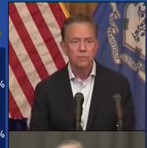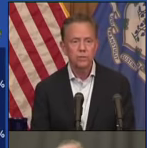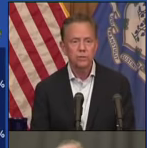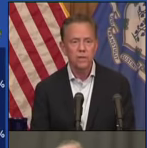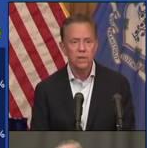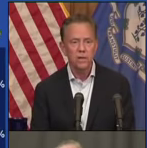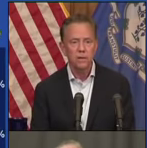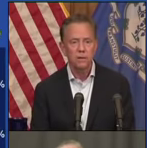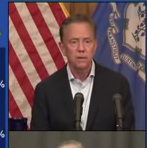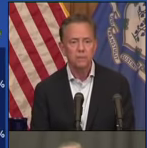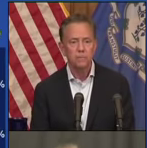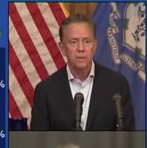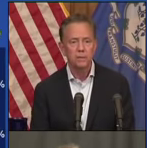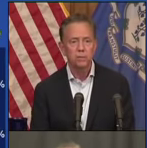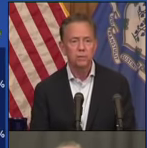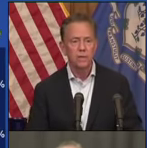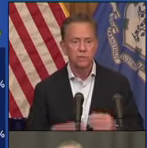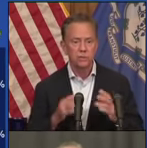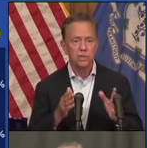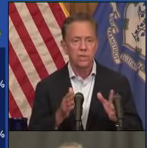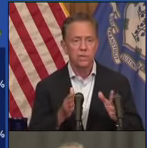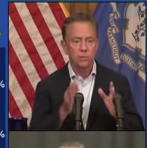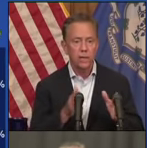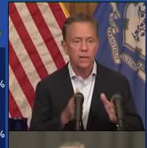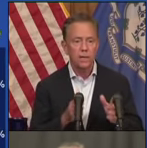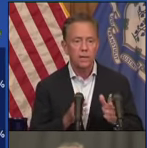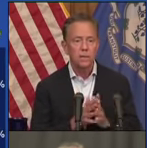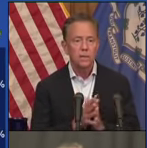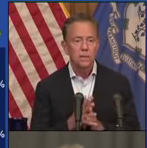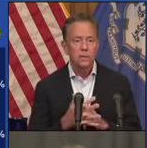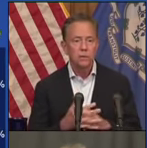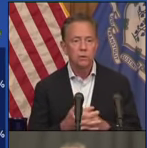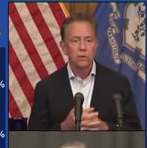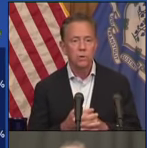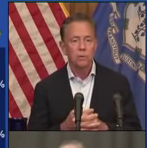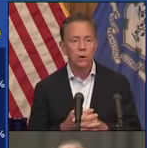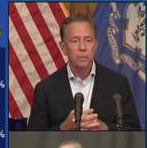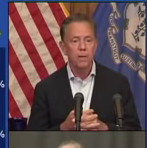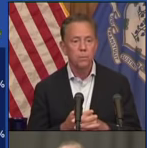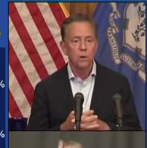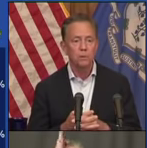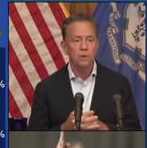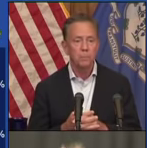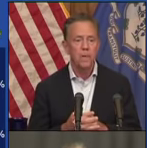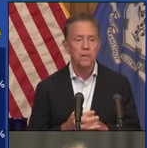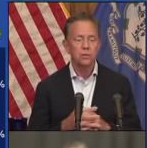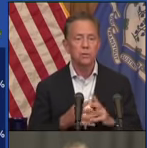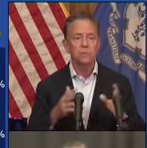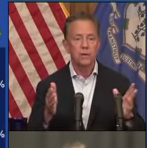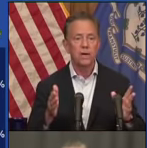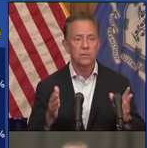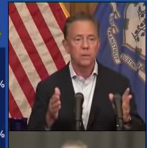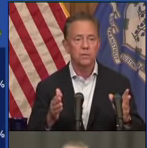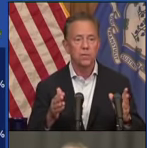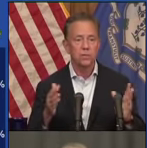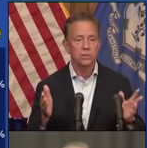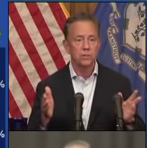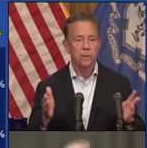What you see there is two things. You see the red line shows you where our peak was. Our peak in terms of